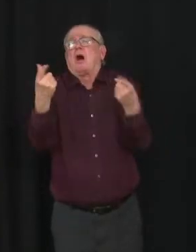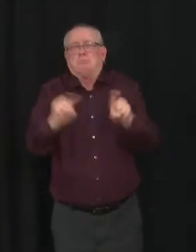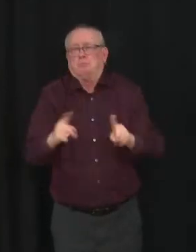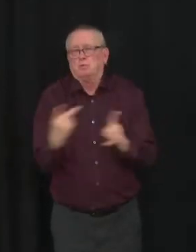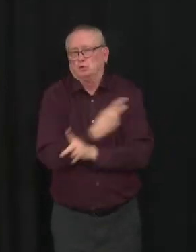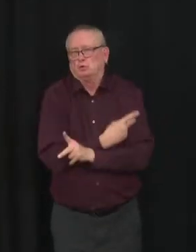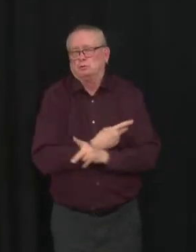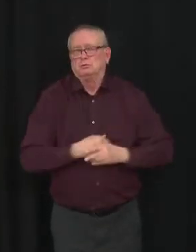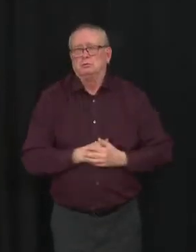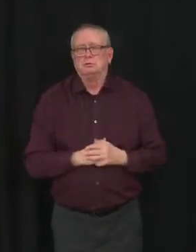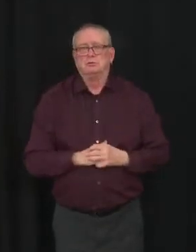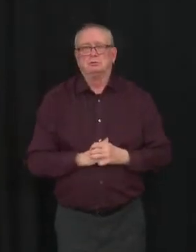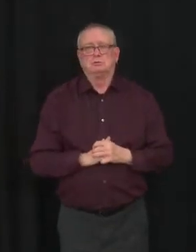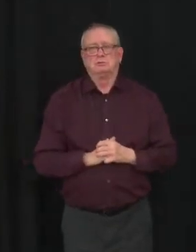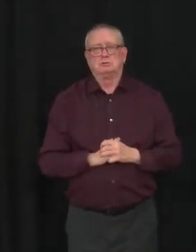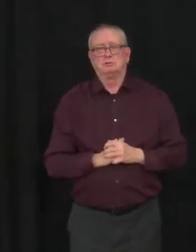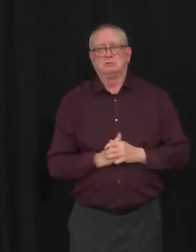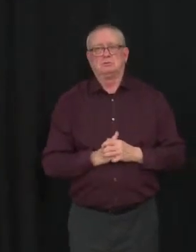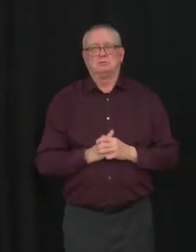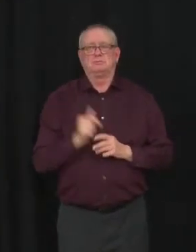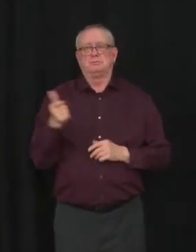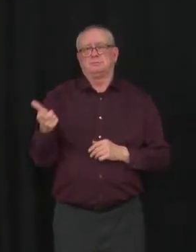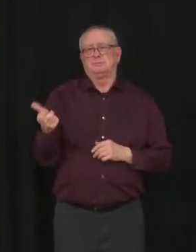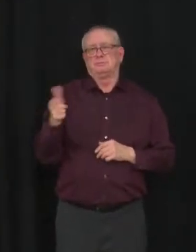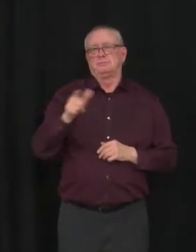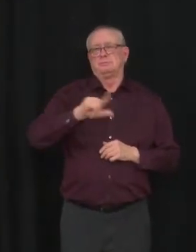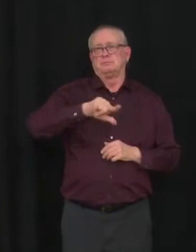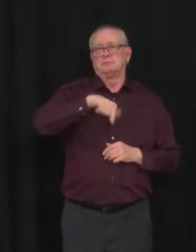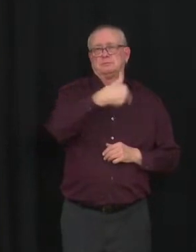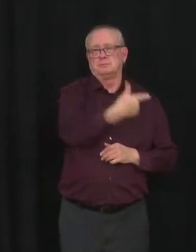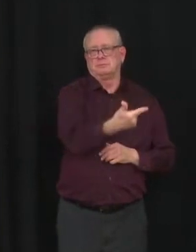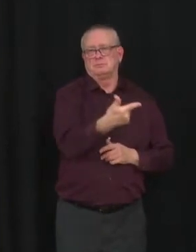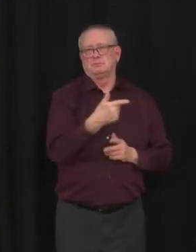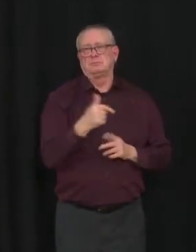caller? Adam McVicker, Global News.